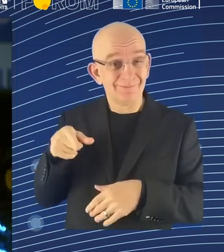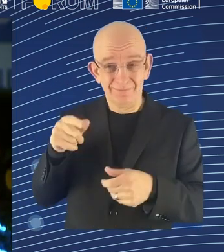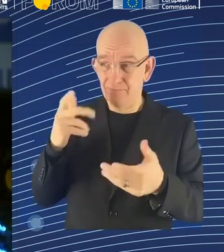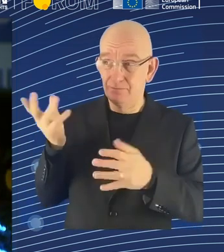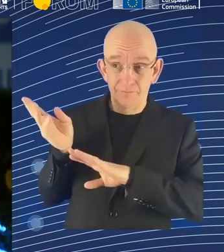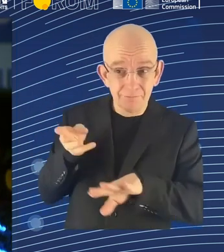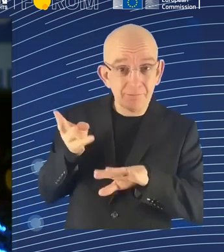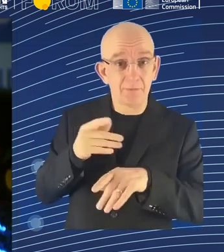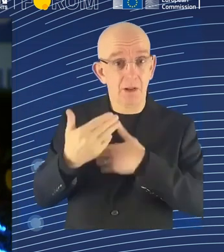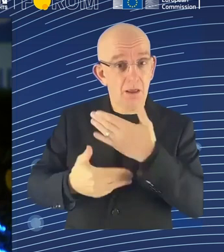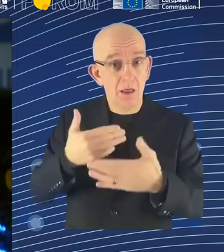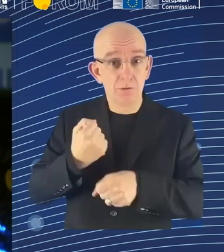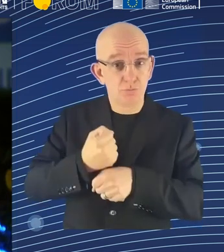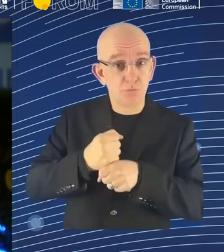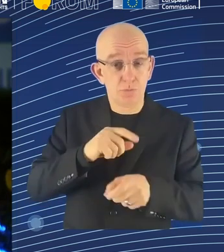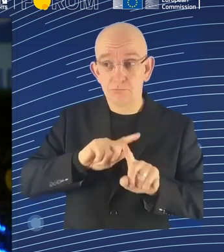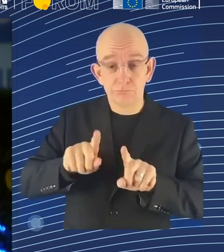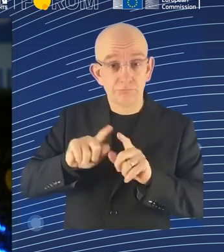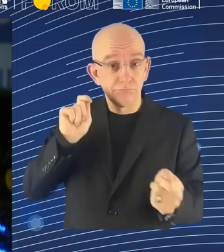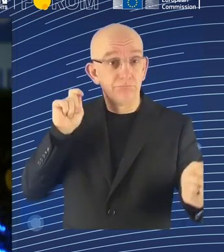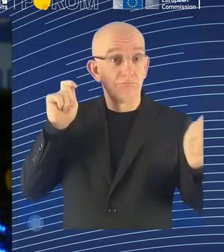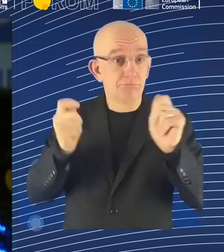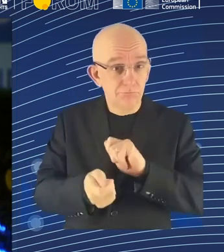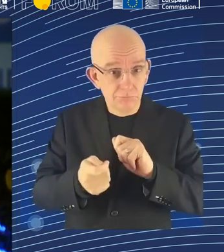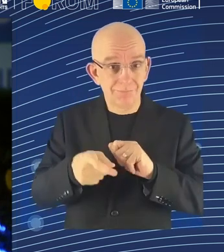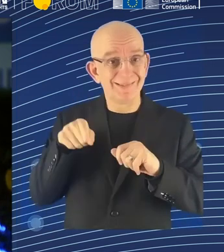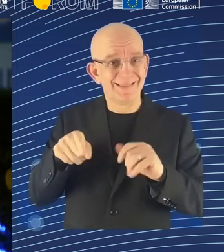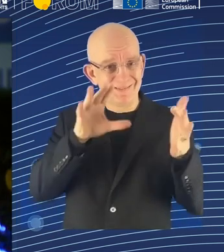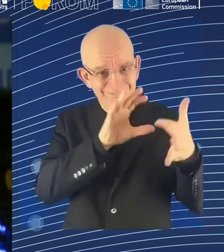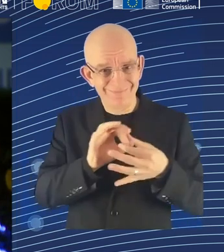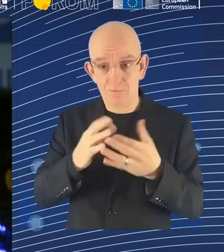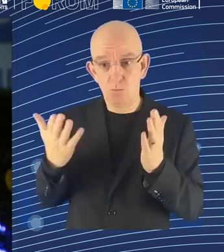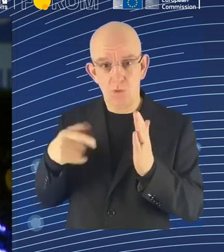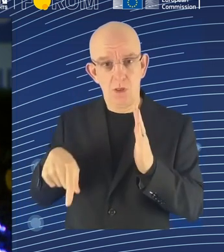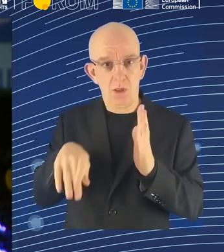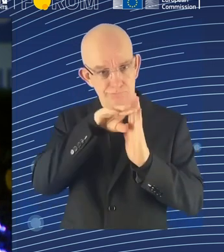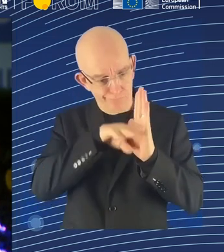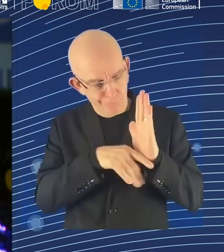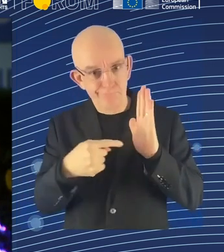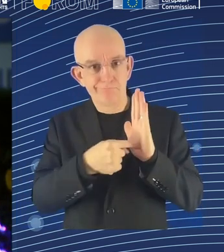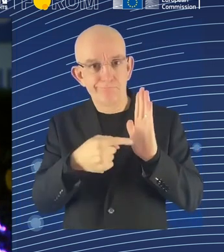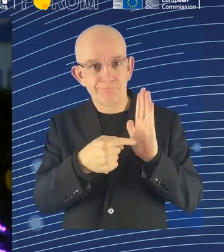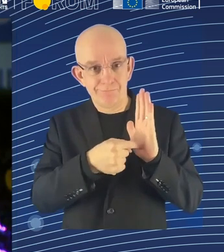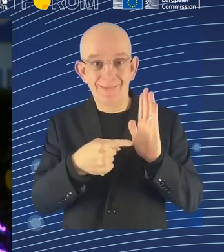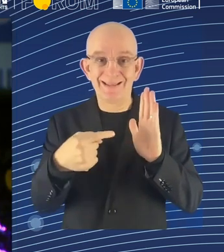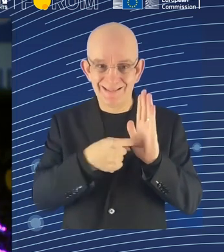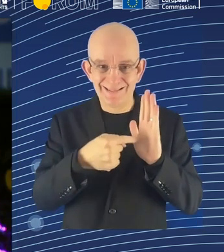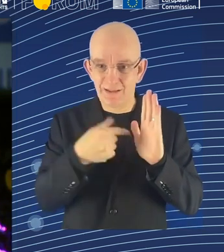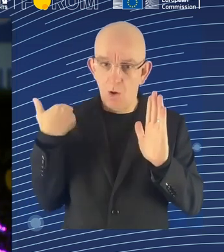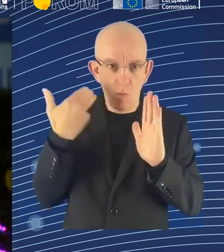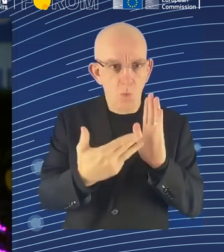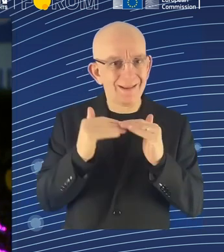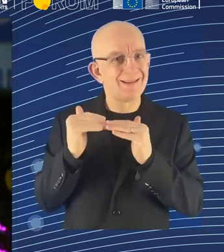common pot, and that is the rule of law. And this rule of law, in all its aspects, including social